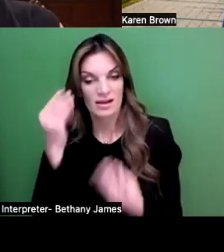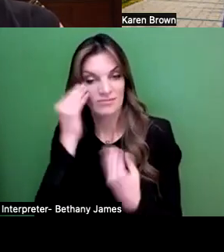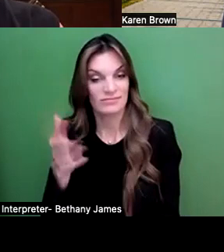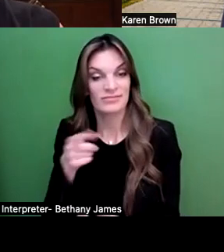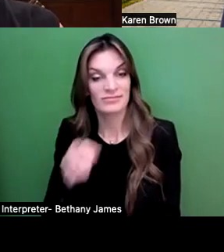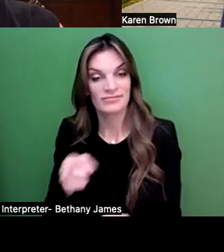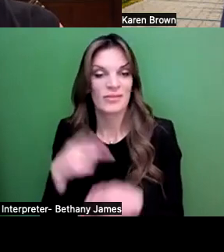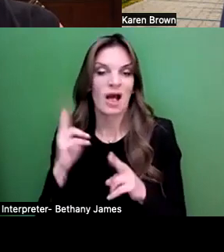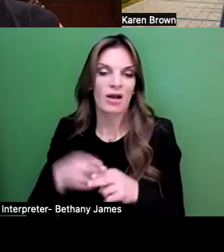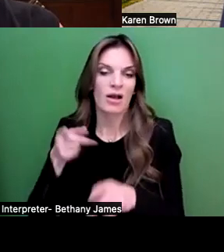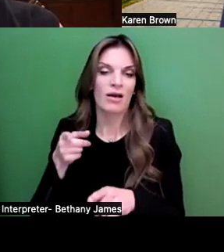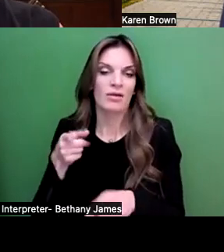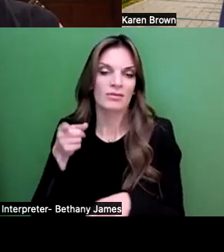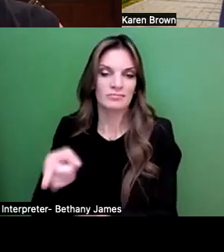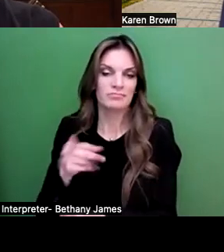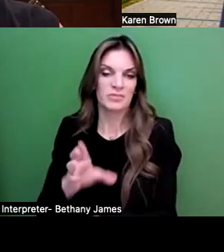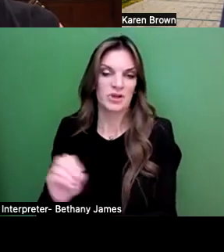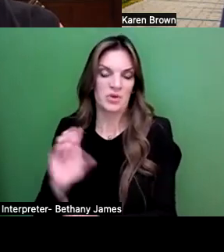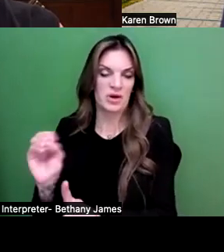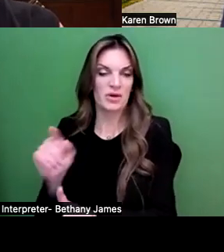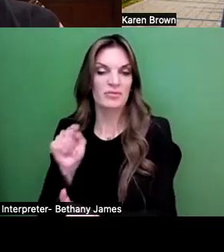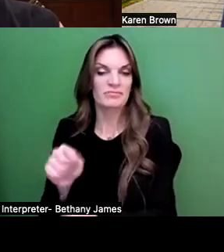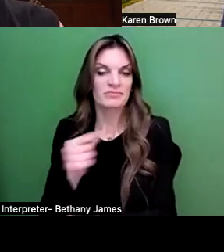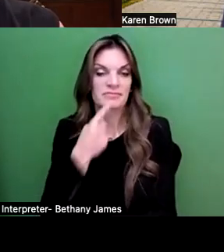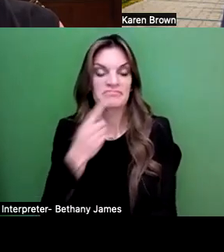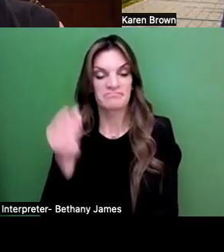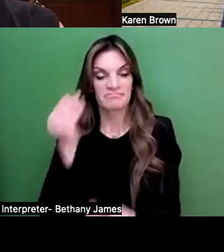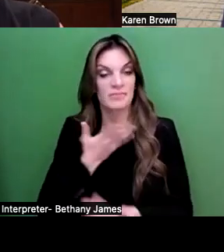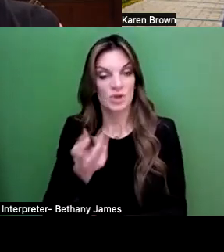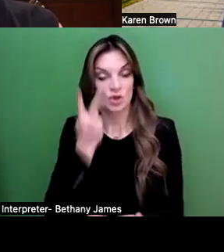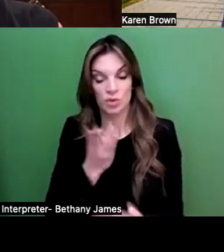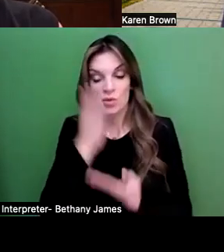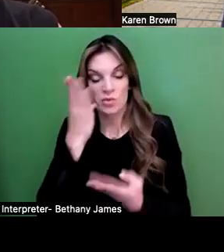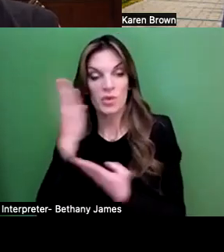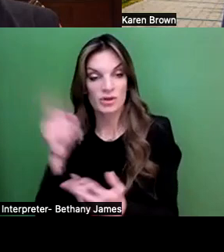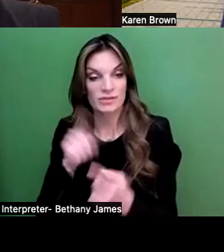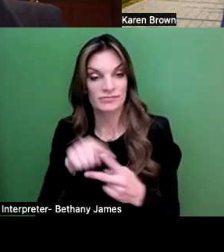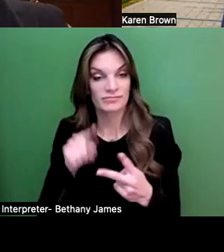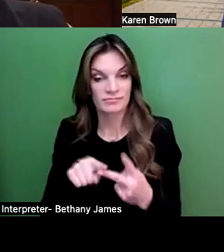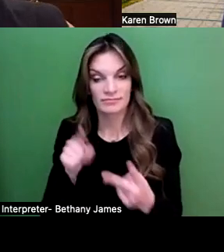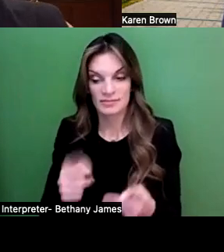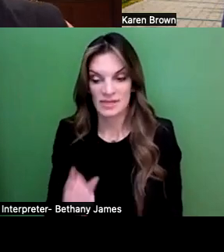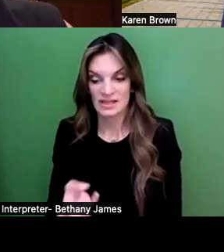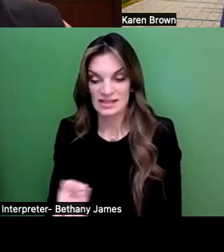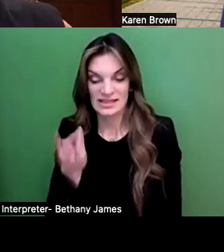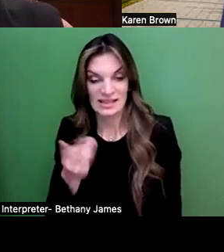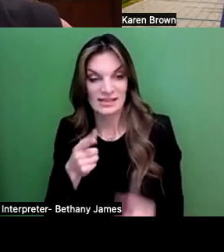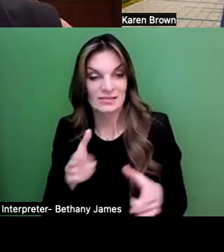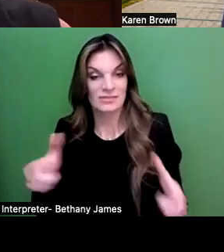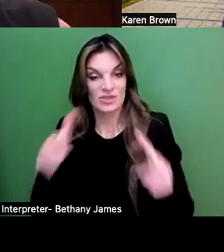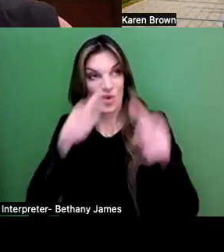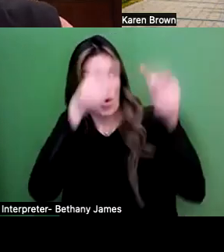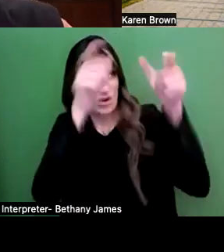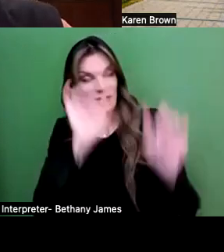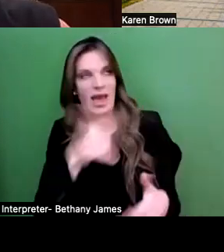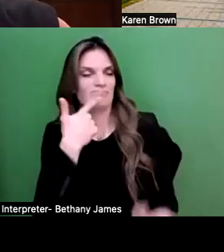He had been, he came with 2 proposals actually. One was 6 stories, really unacceptable. Then he came back